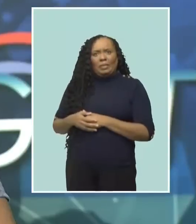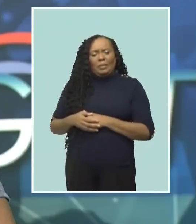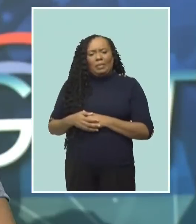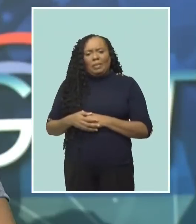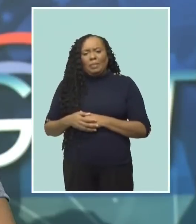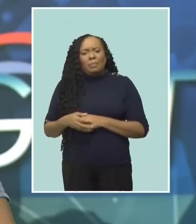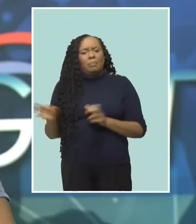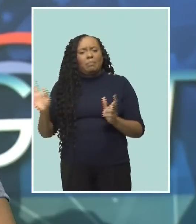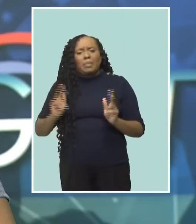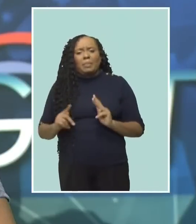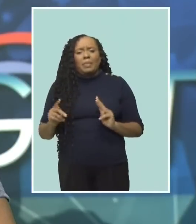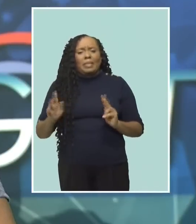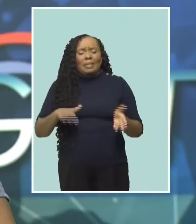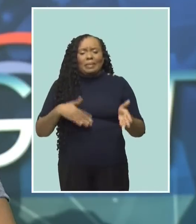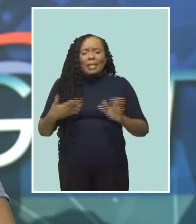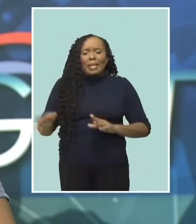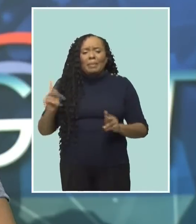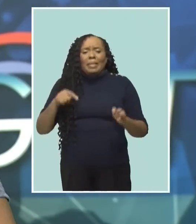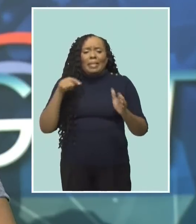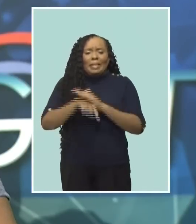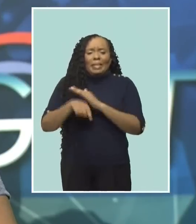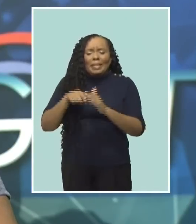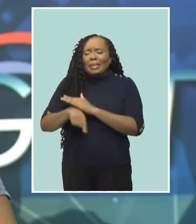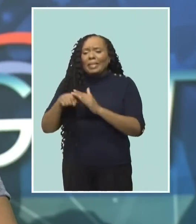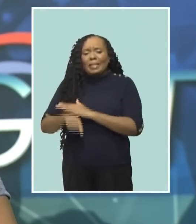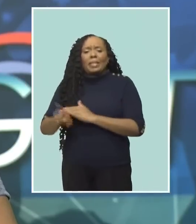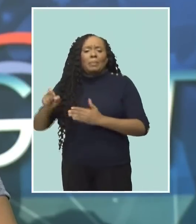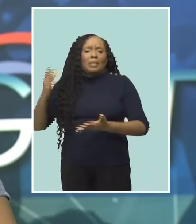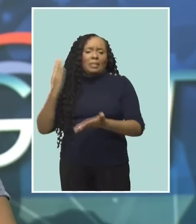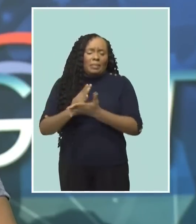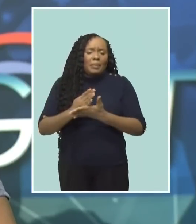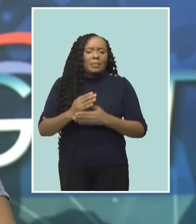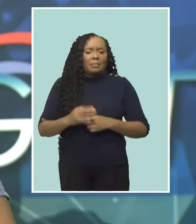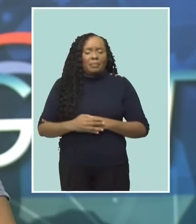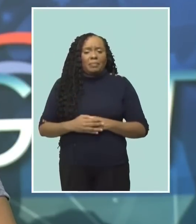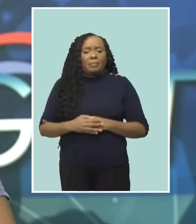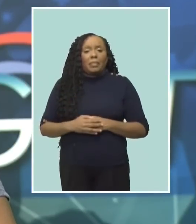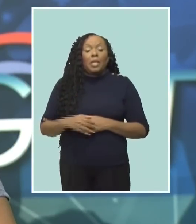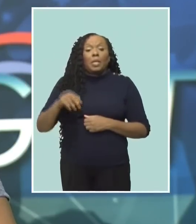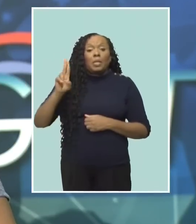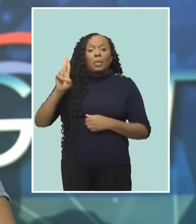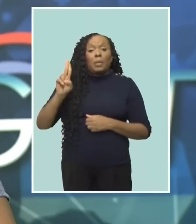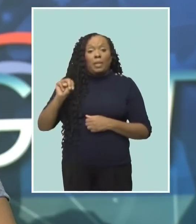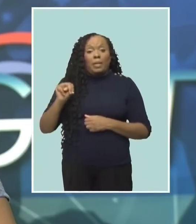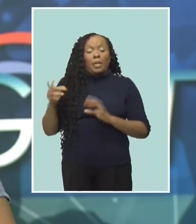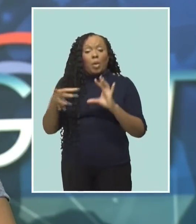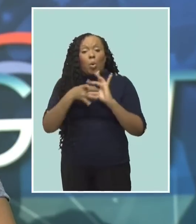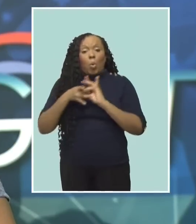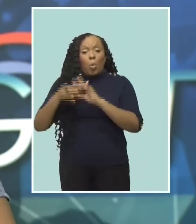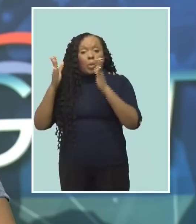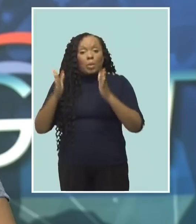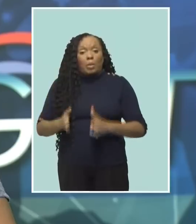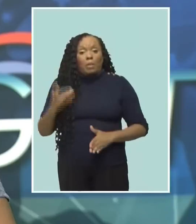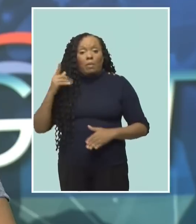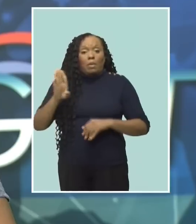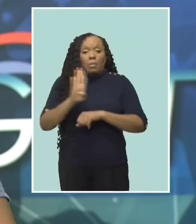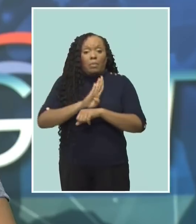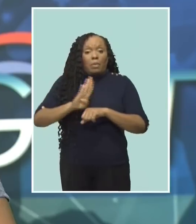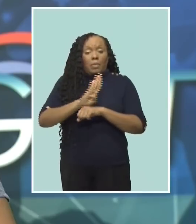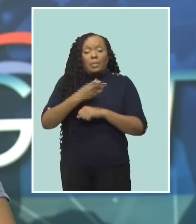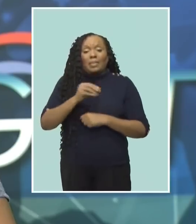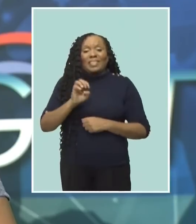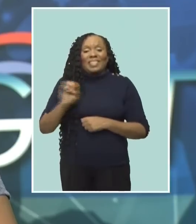of lives must come to an end. Meanwhile, UN resident coordinator to Barbados and the Eastern Caribbean,